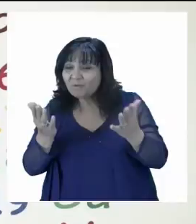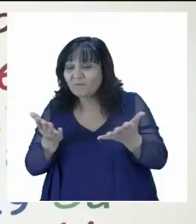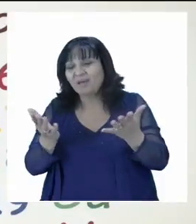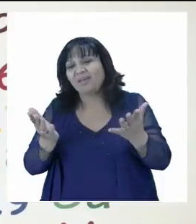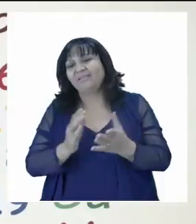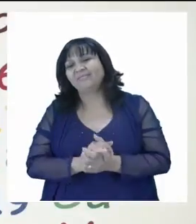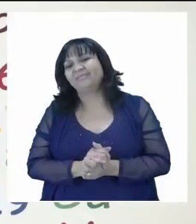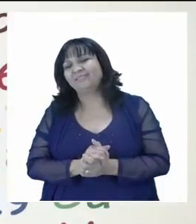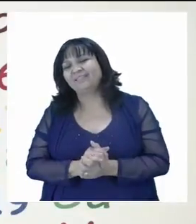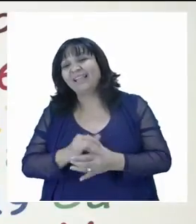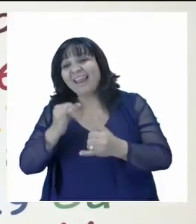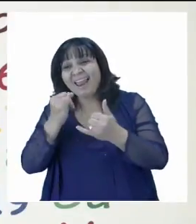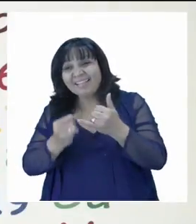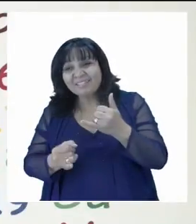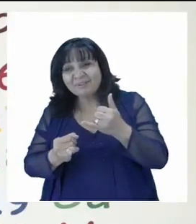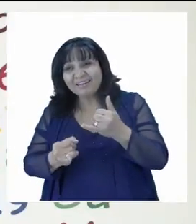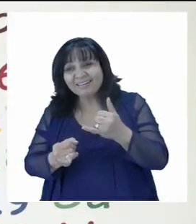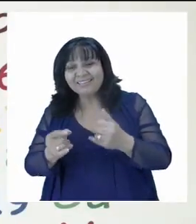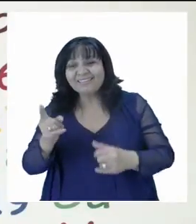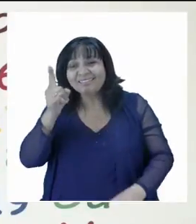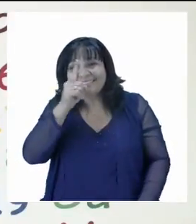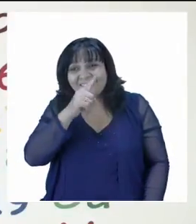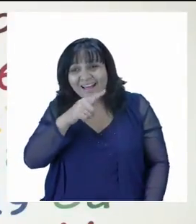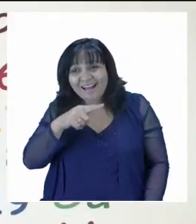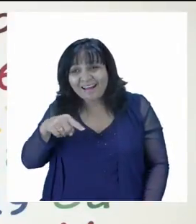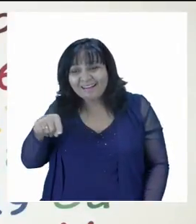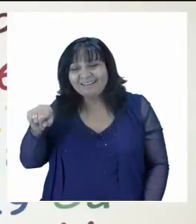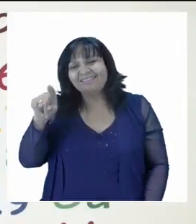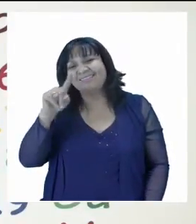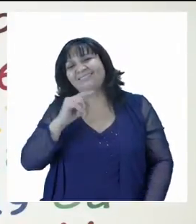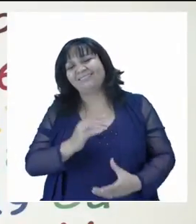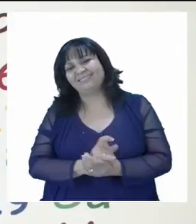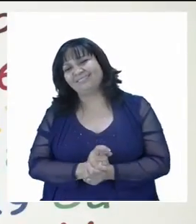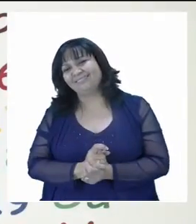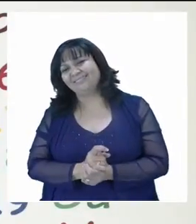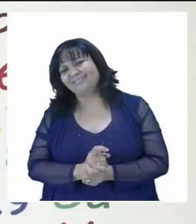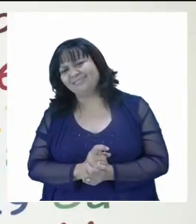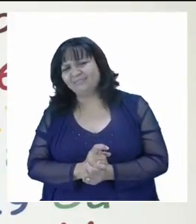last one is a circle.